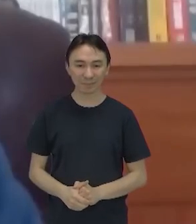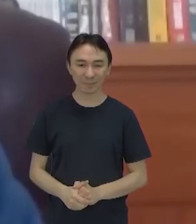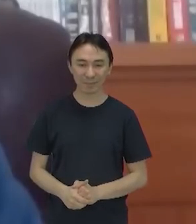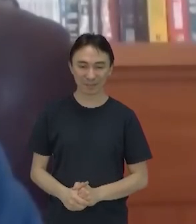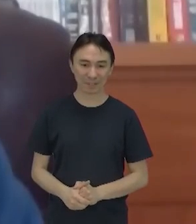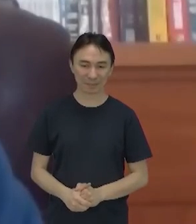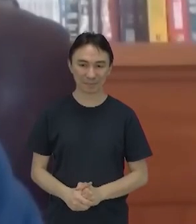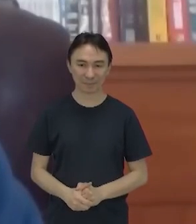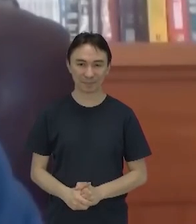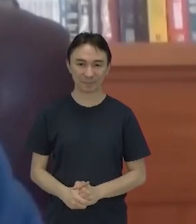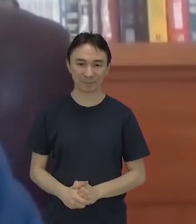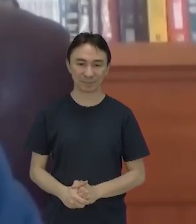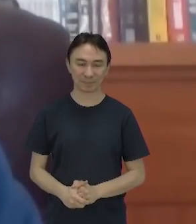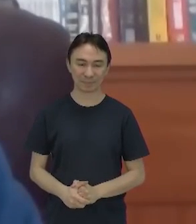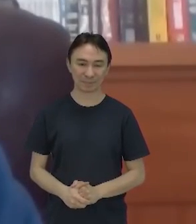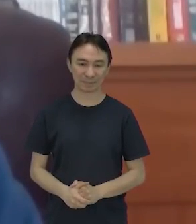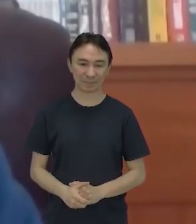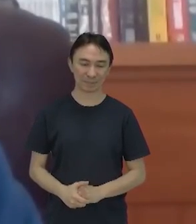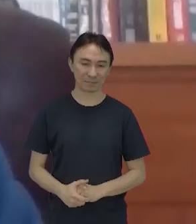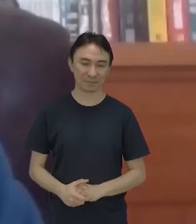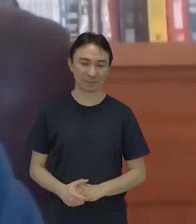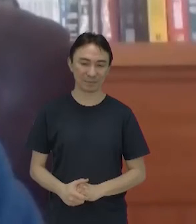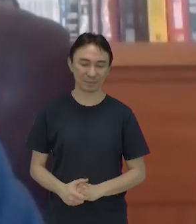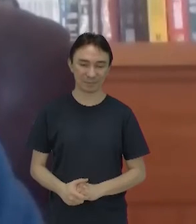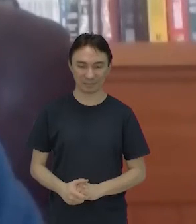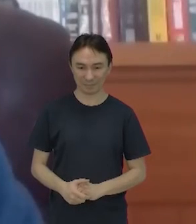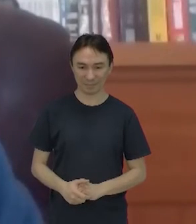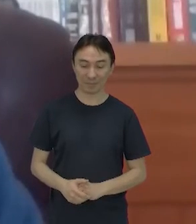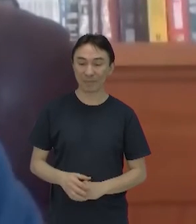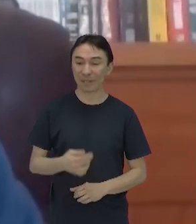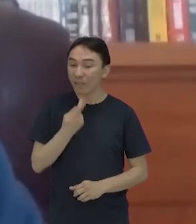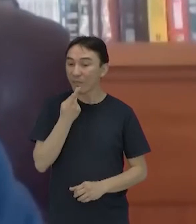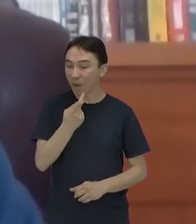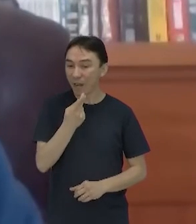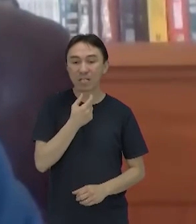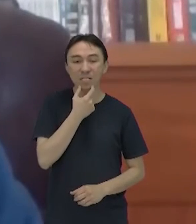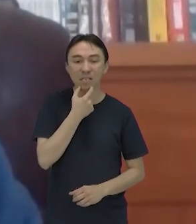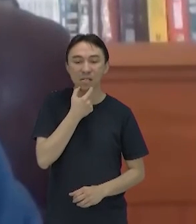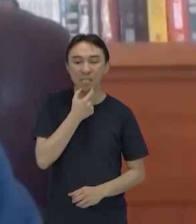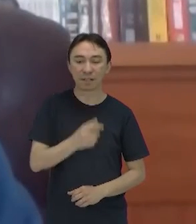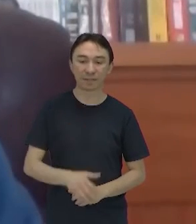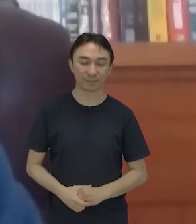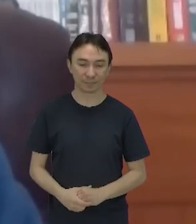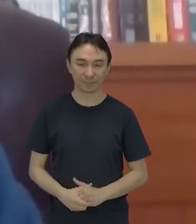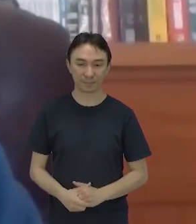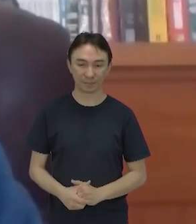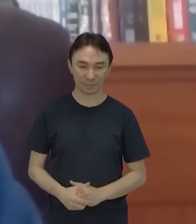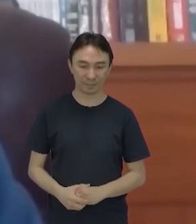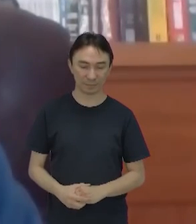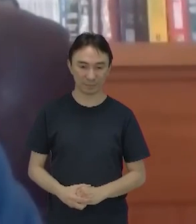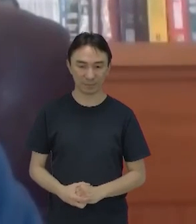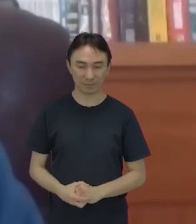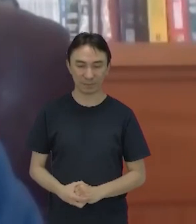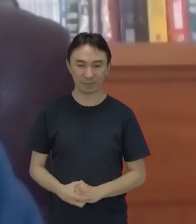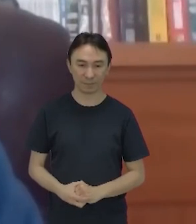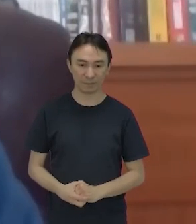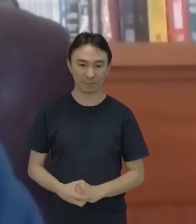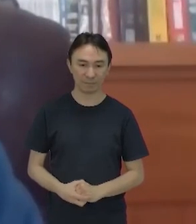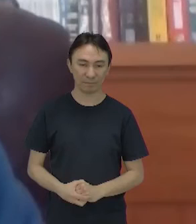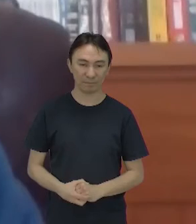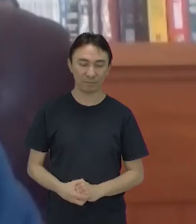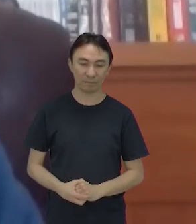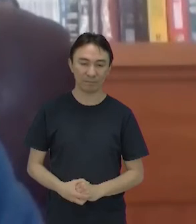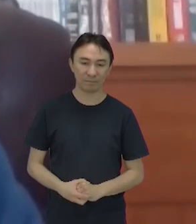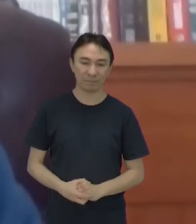if I could take the book home, I would only get in, find the right book, and